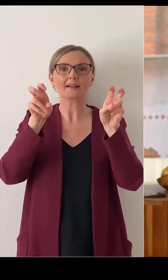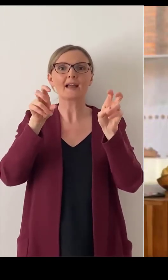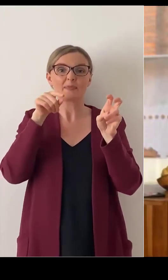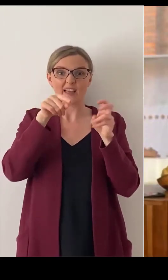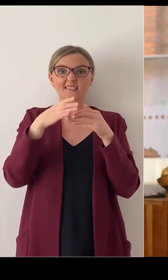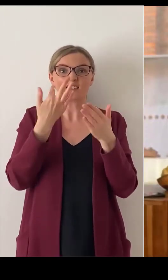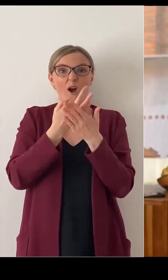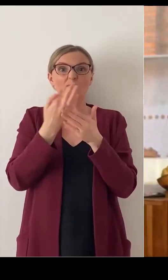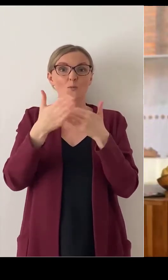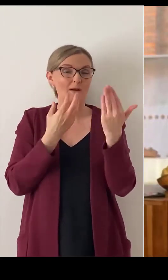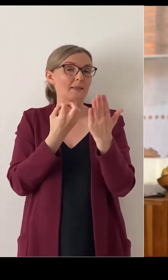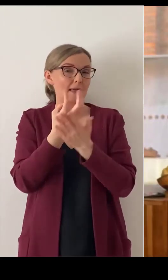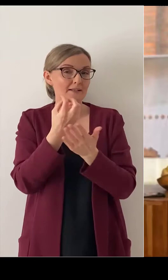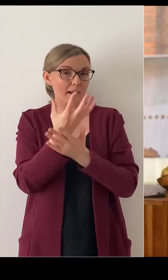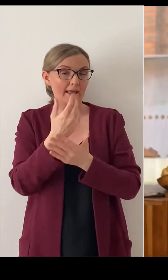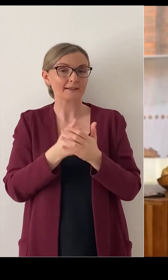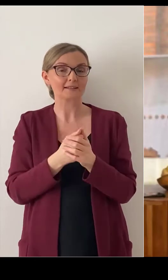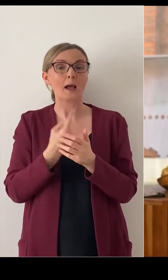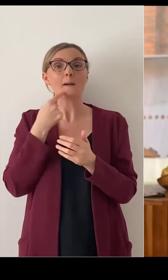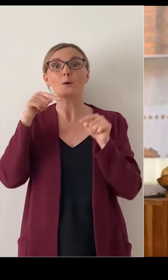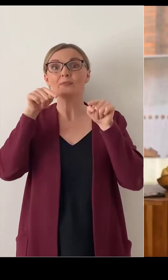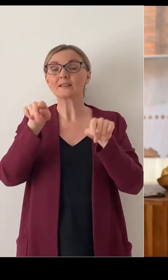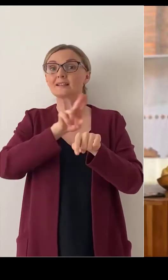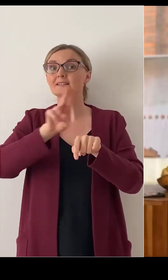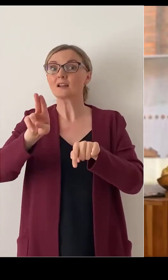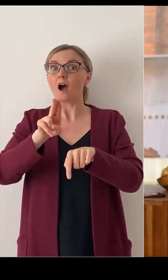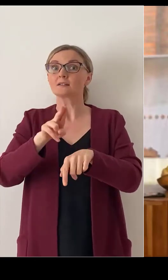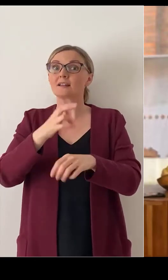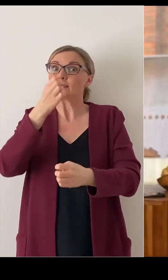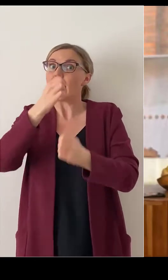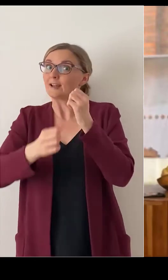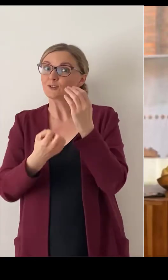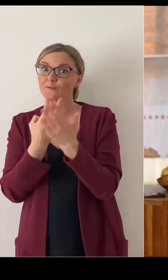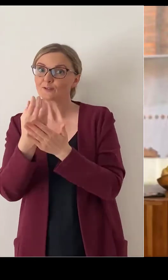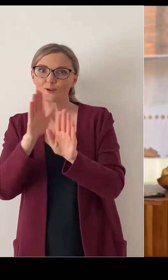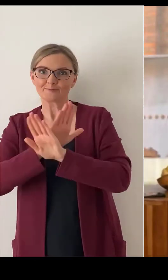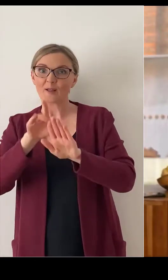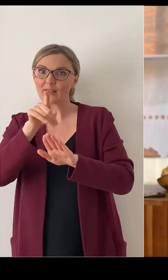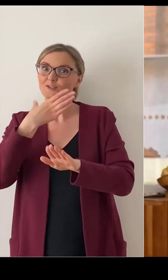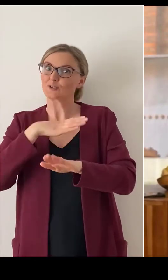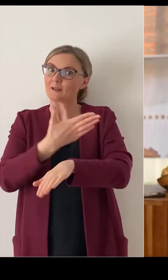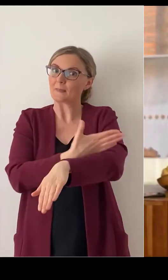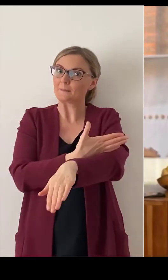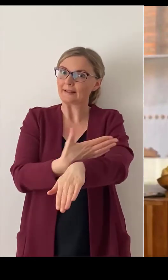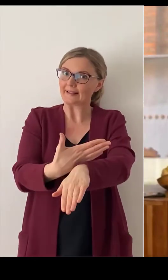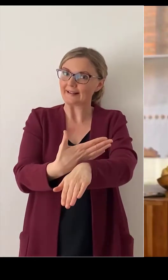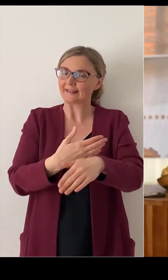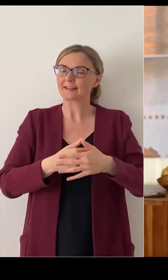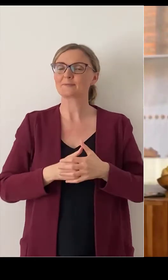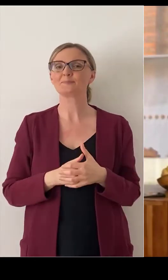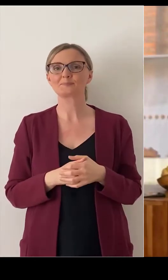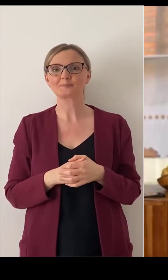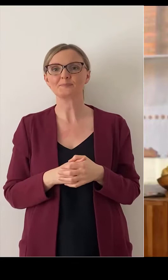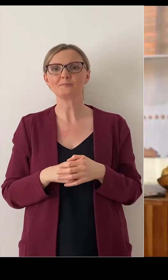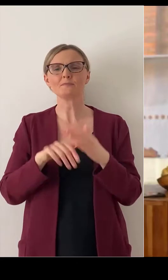story. Actually, it is the beginning of the story. 75 prominent economists came out for the